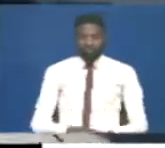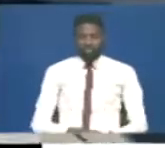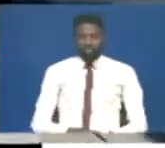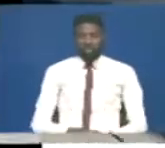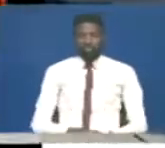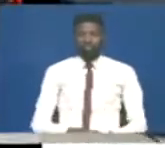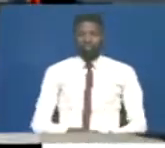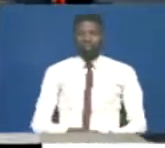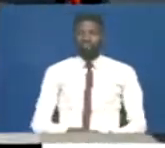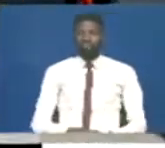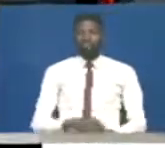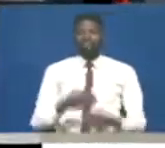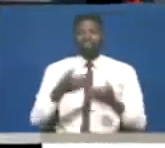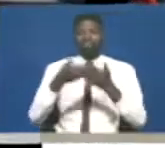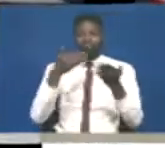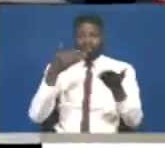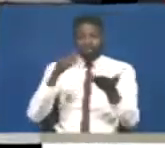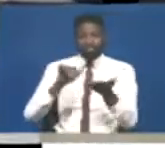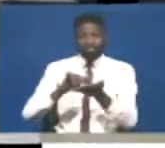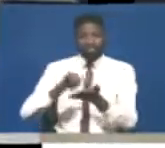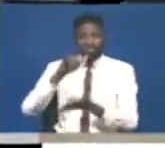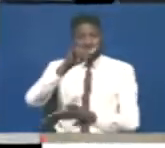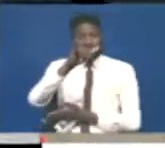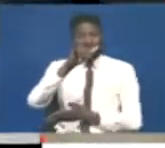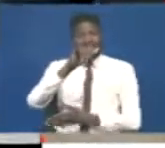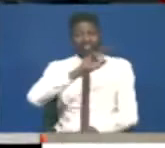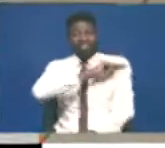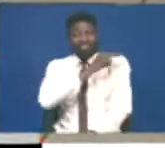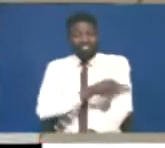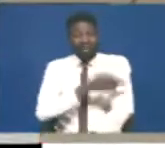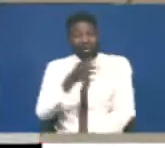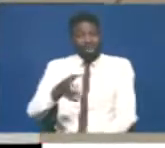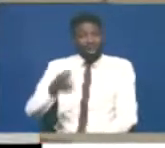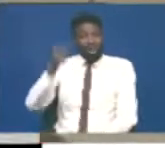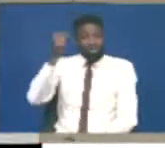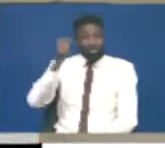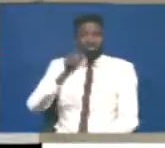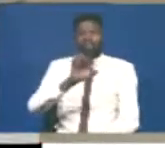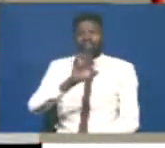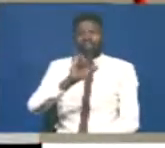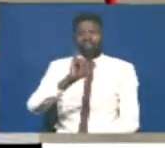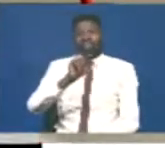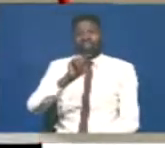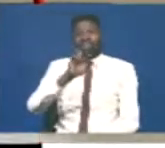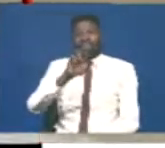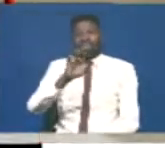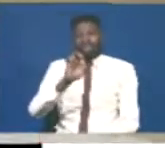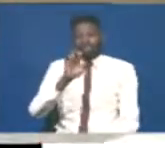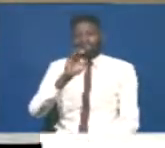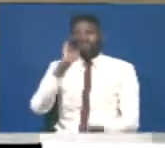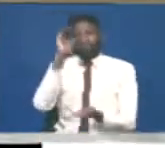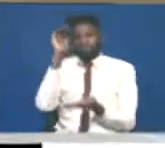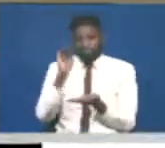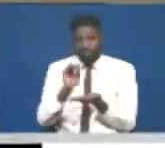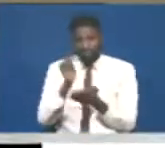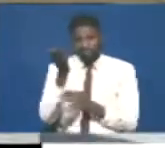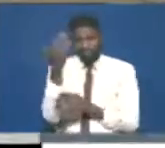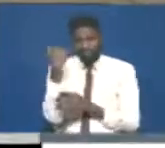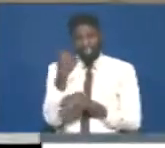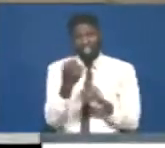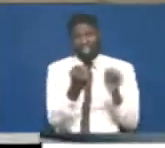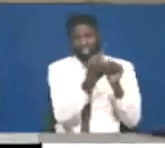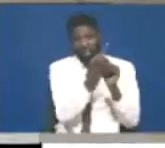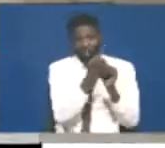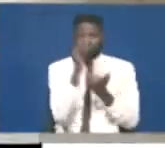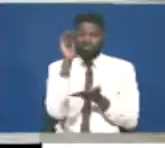Before suspension of flights to Nigeria, Emirates had reduced its flights in Nigeria from 11 to 7 per week. It had